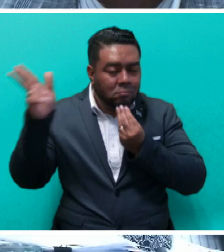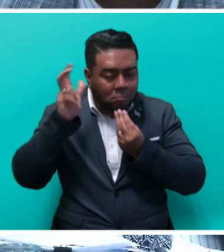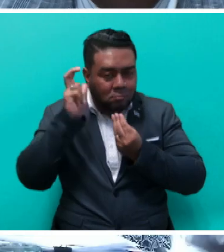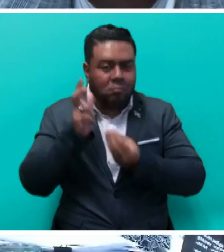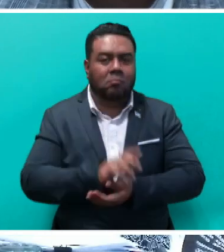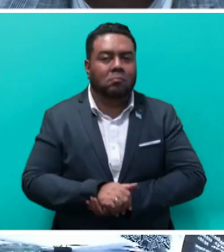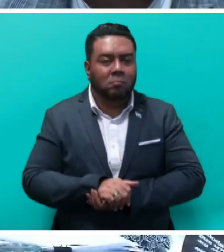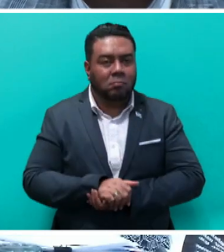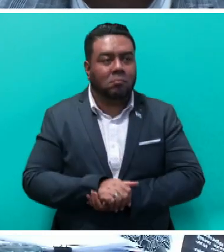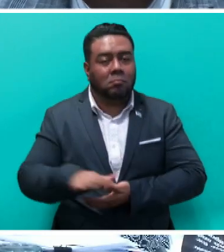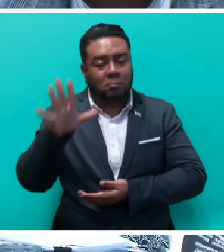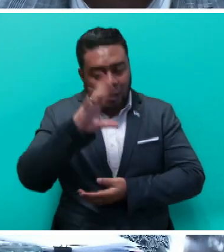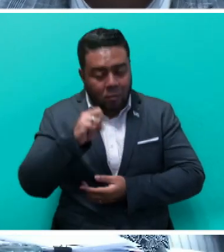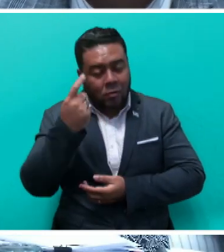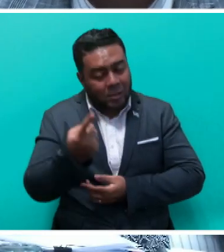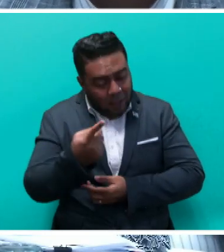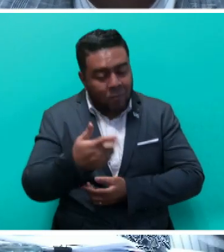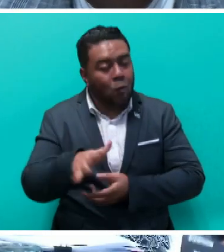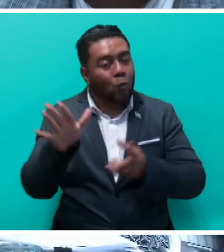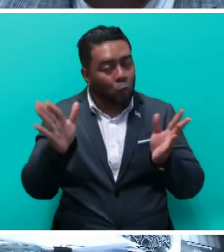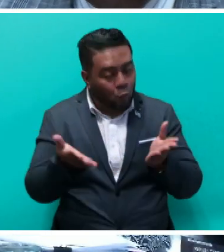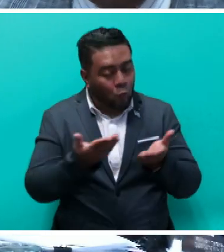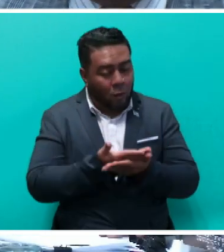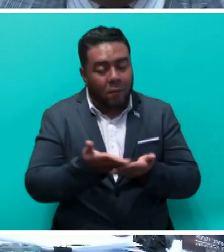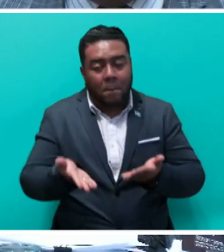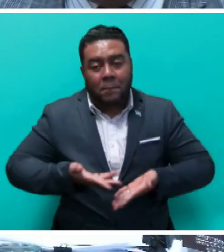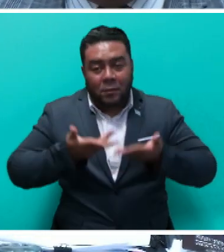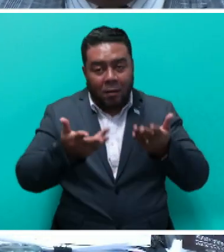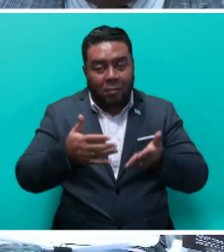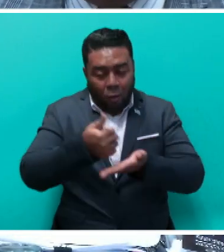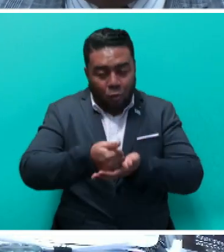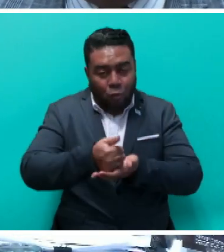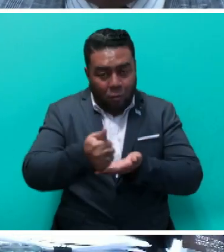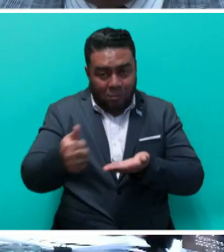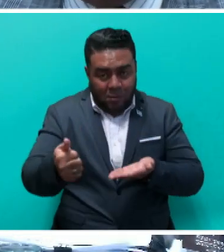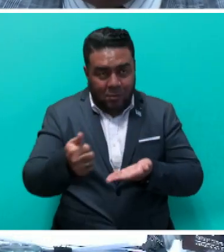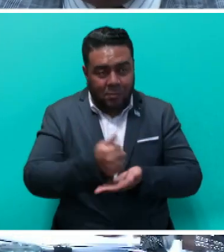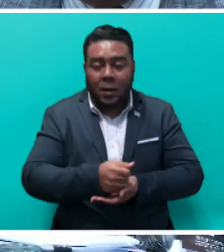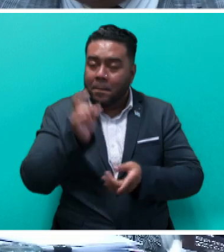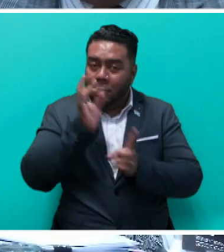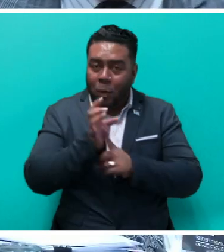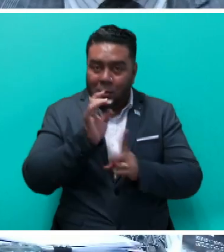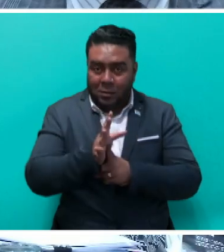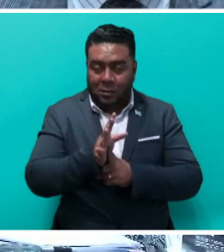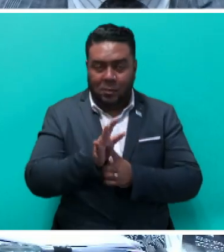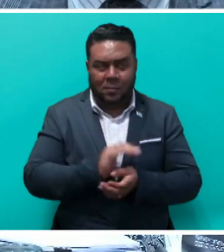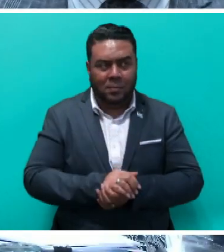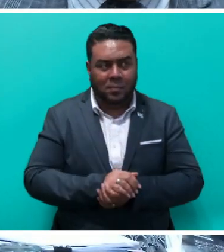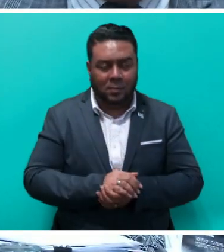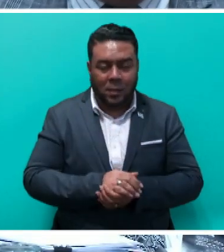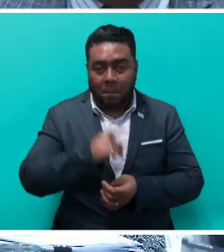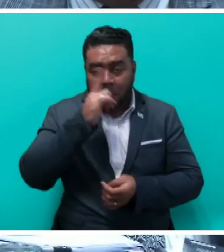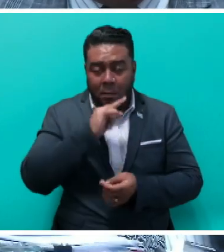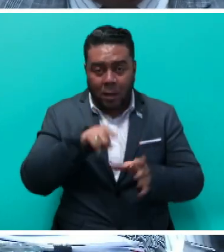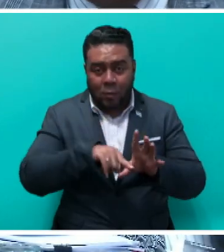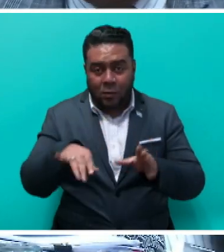Mr. Speaker said designation persons are provided the authority. It is important, Mr. Speaker, for the people outside of